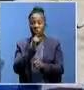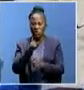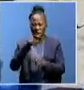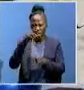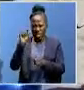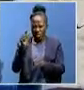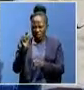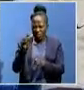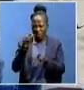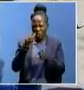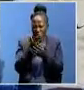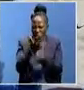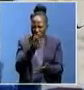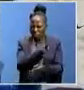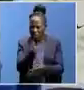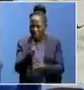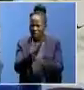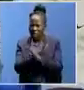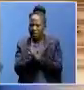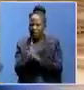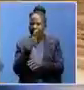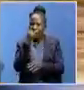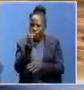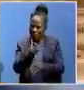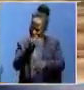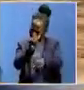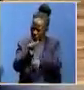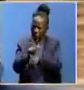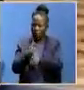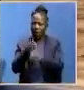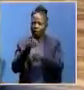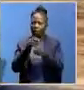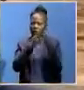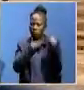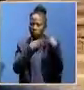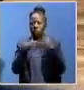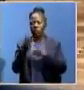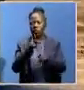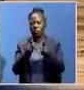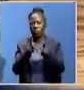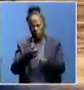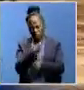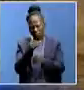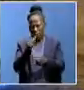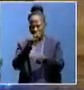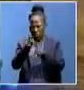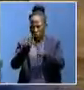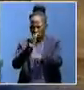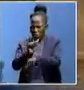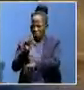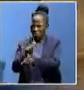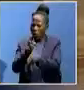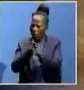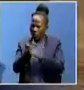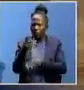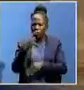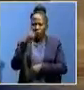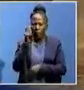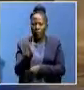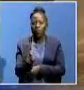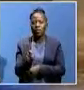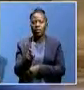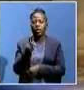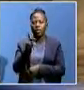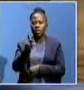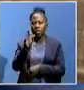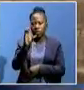wealth of Zambia is felt by the common person. He wants sanity and professionalism restored at KCM. Mr.